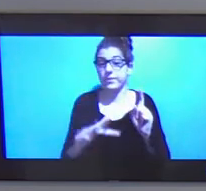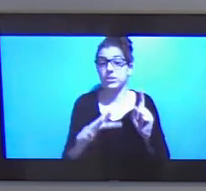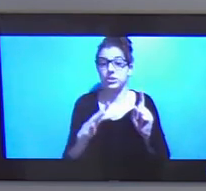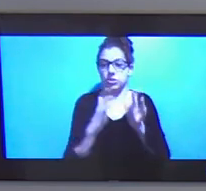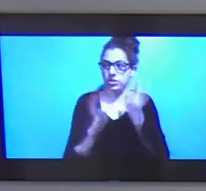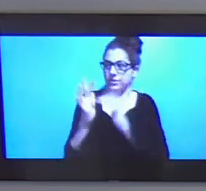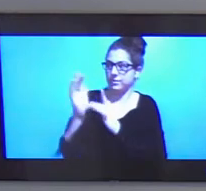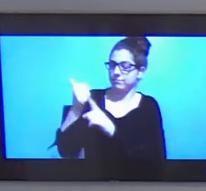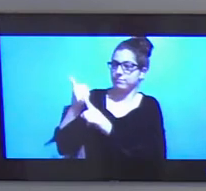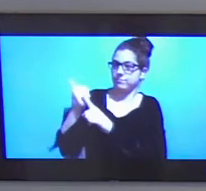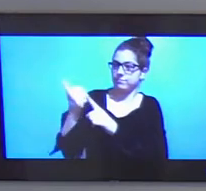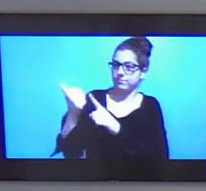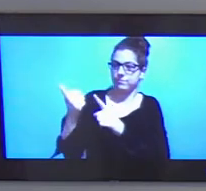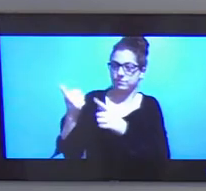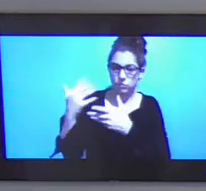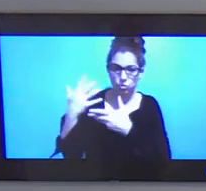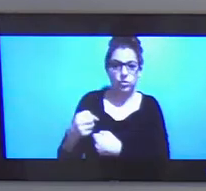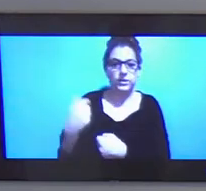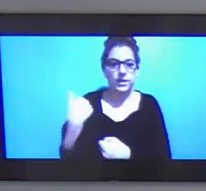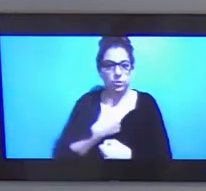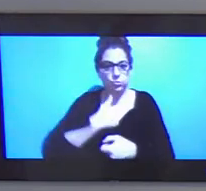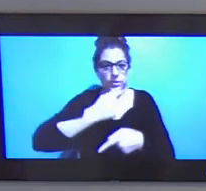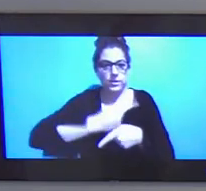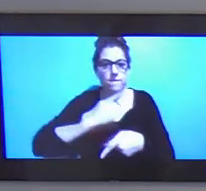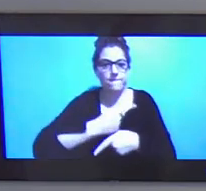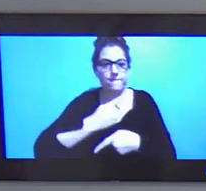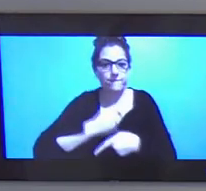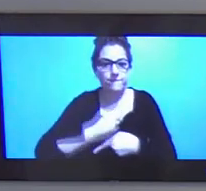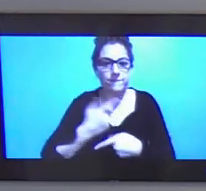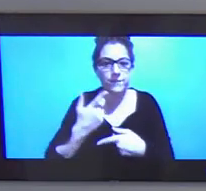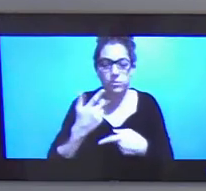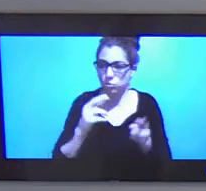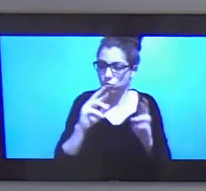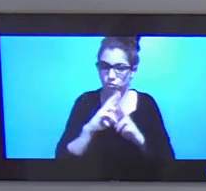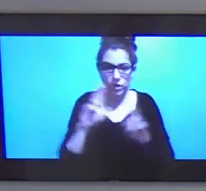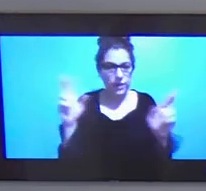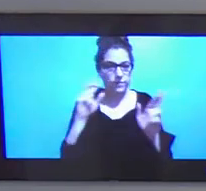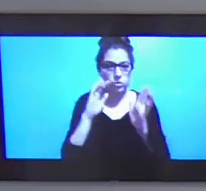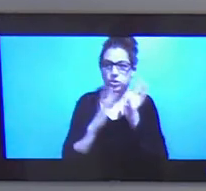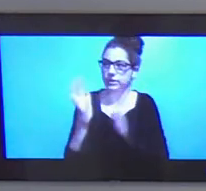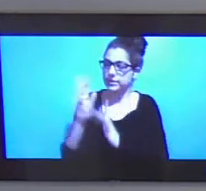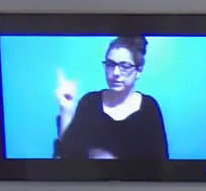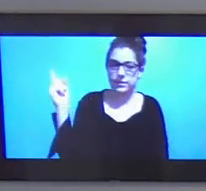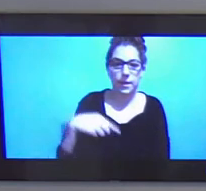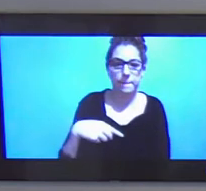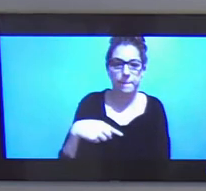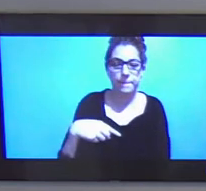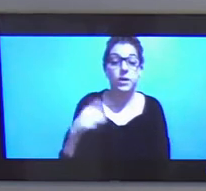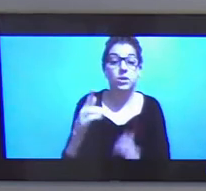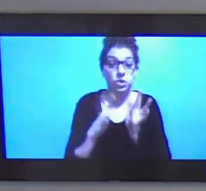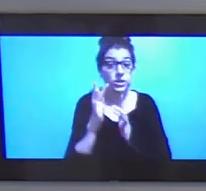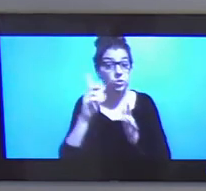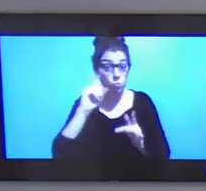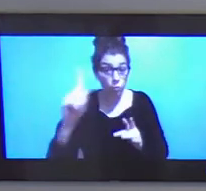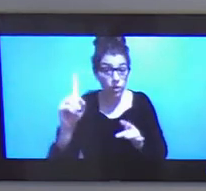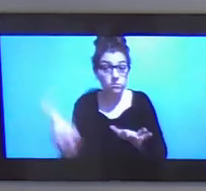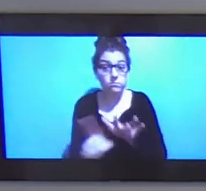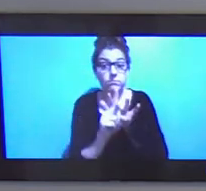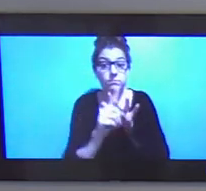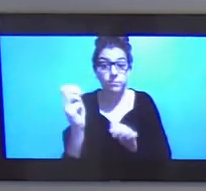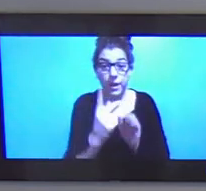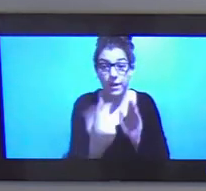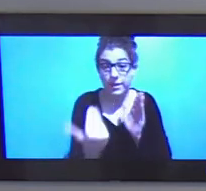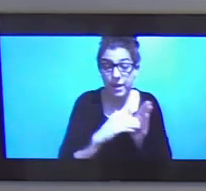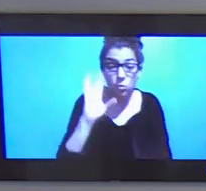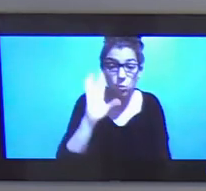to us here as Christians to be ready for Jesus. Jesus will come back one day, but he also